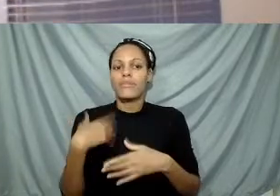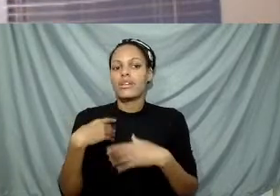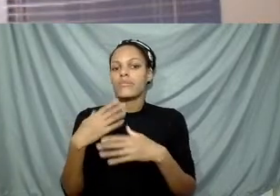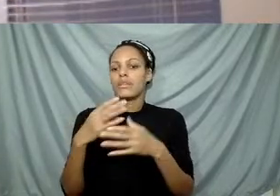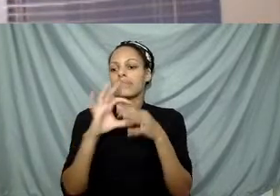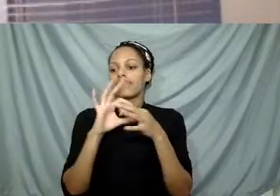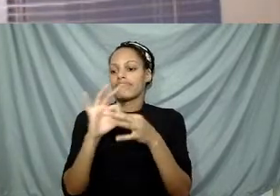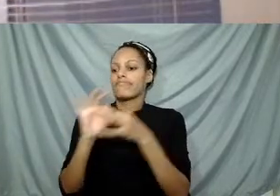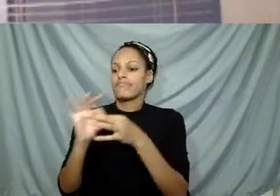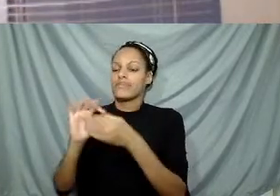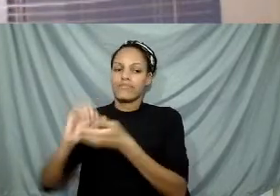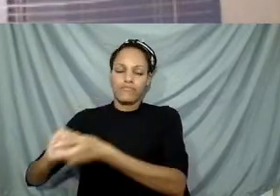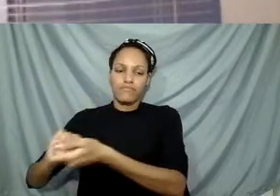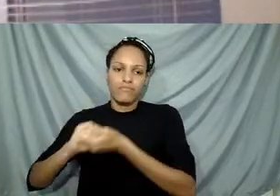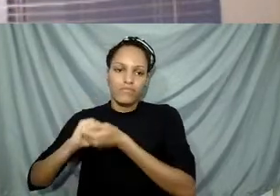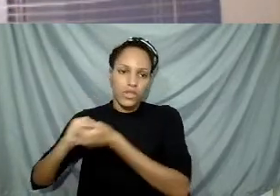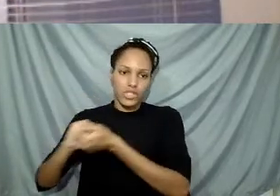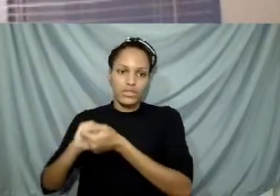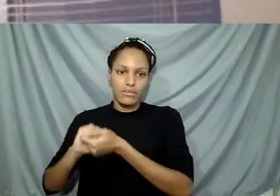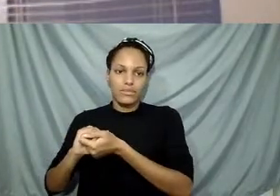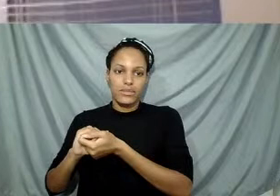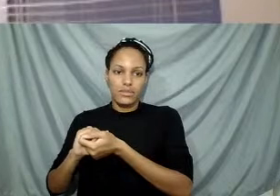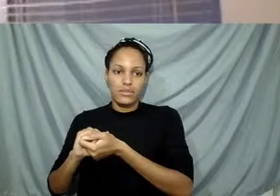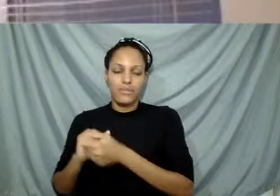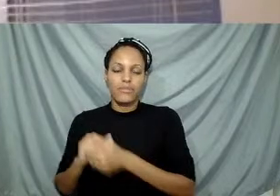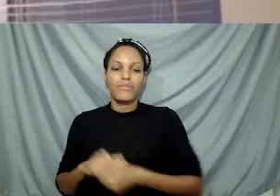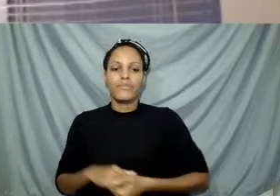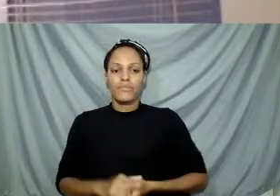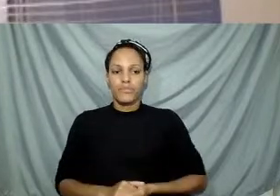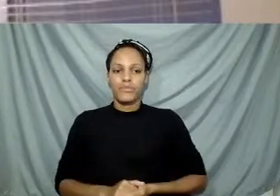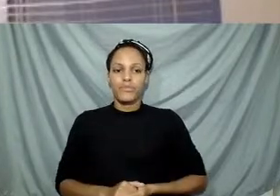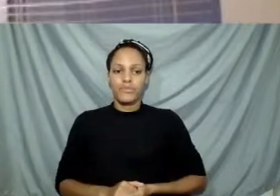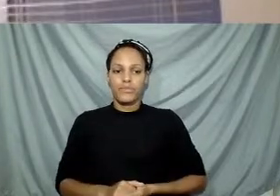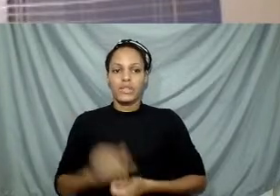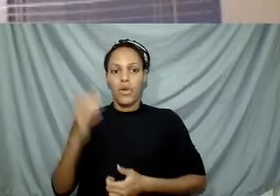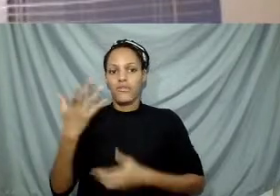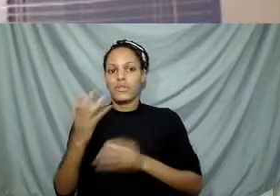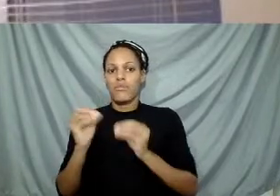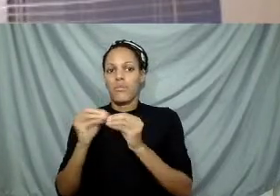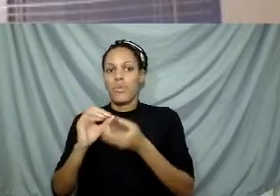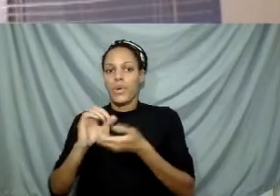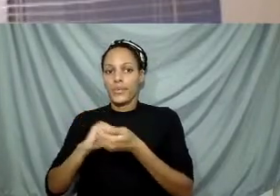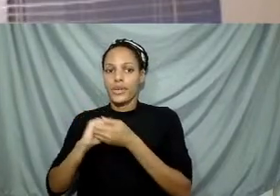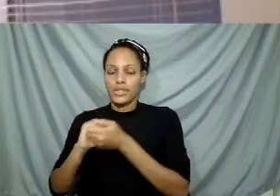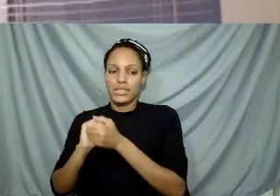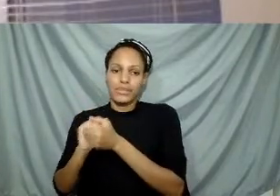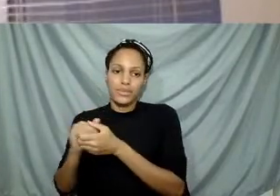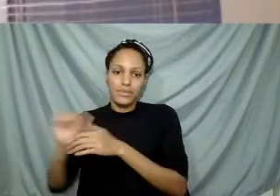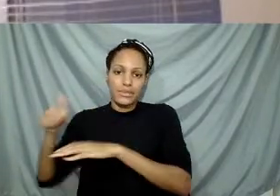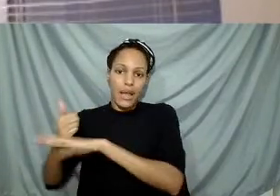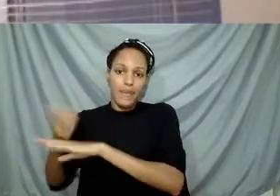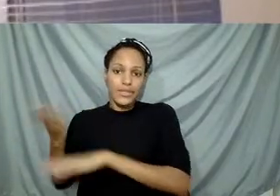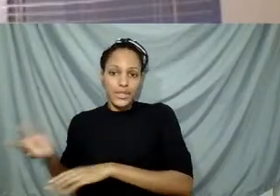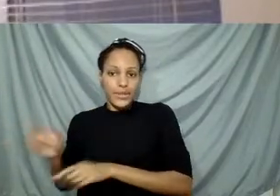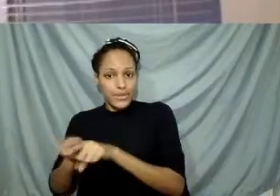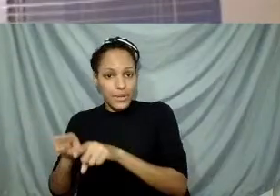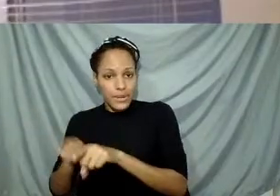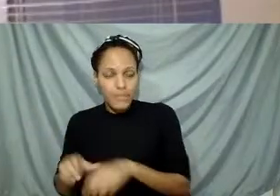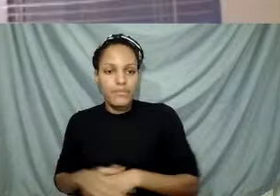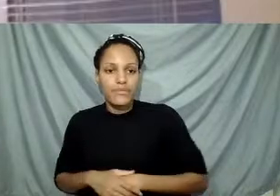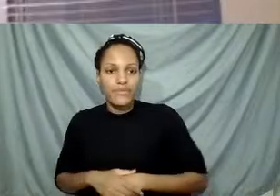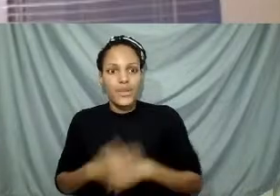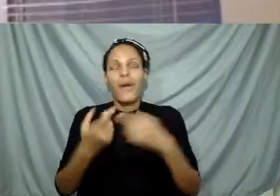Deeply Rooted. We'll be a lead partner with some core partners that will be there in partnership with us. And I am